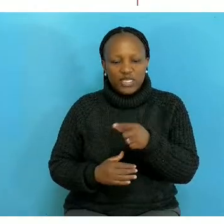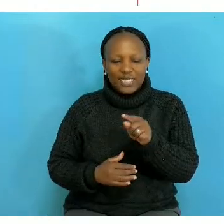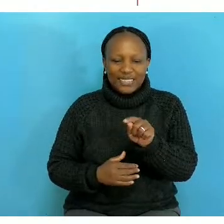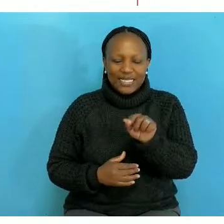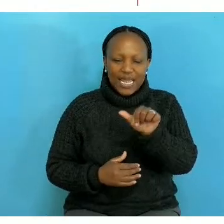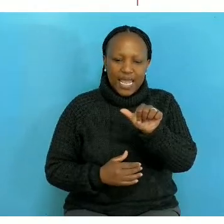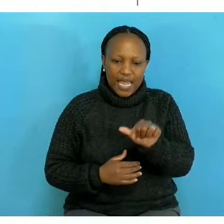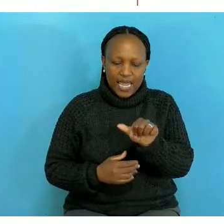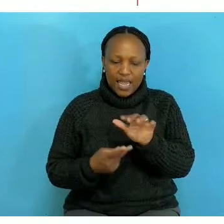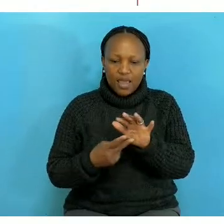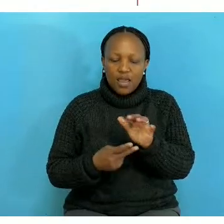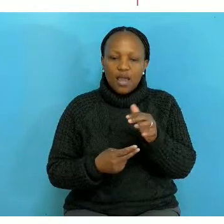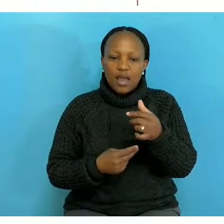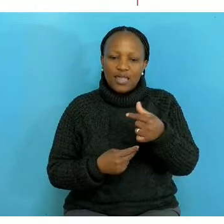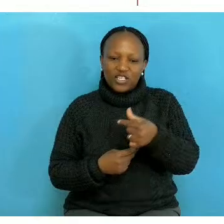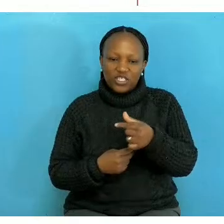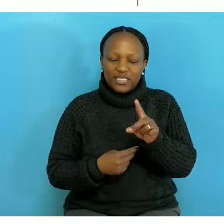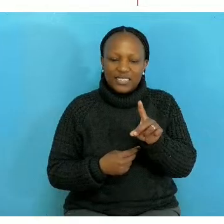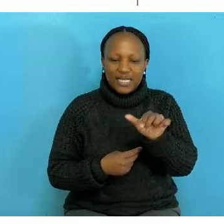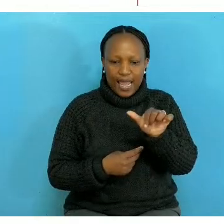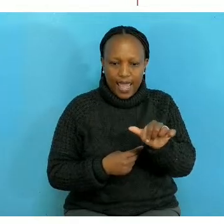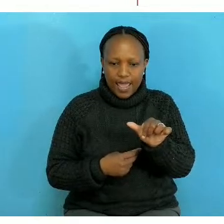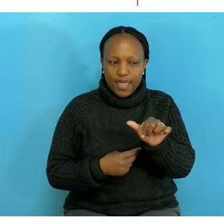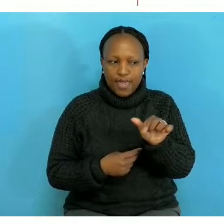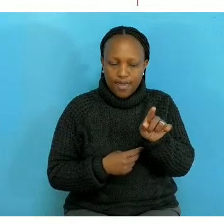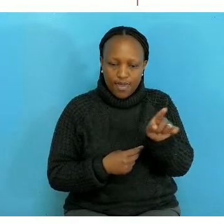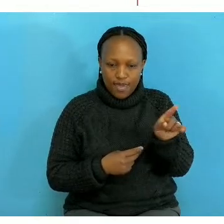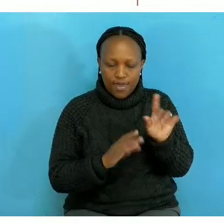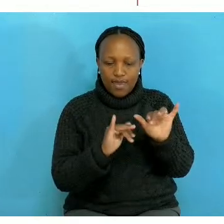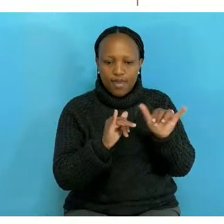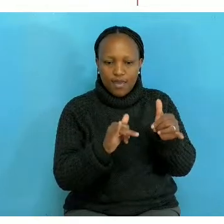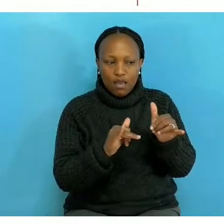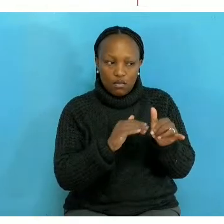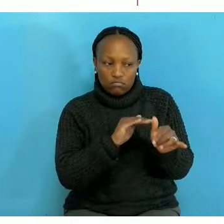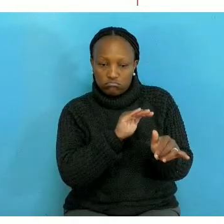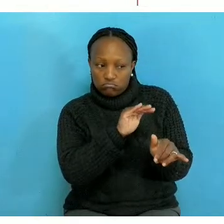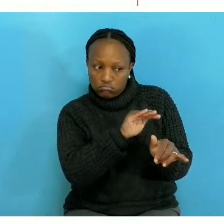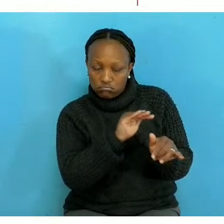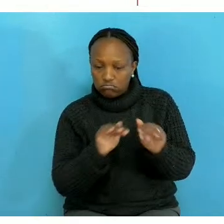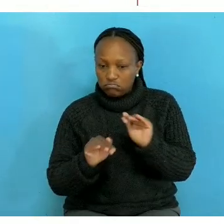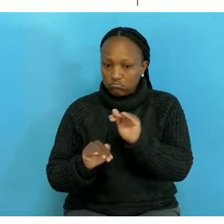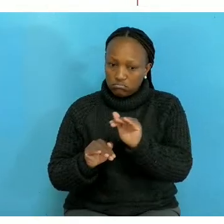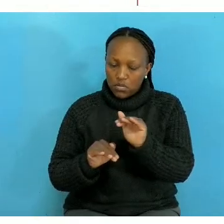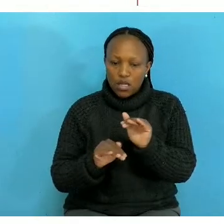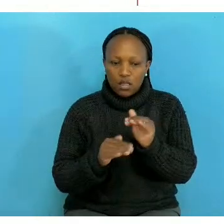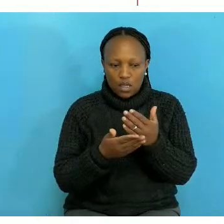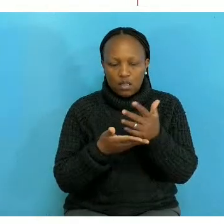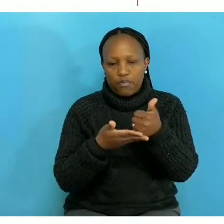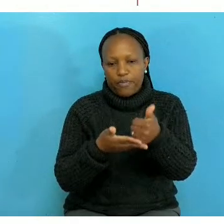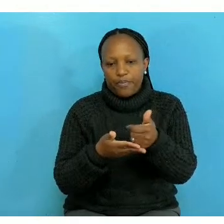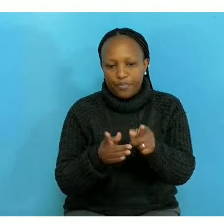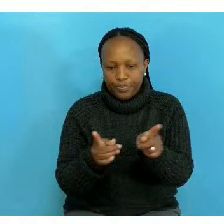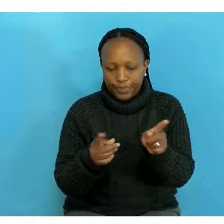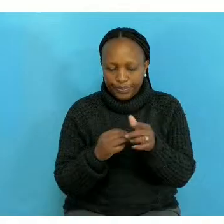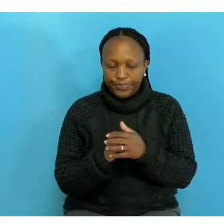and other DED entities so that we can also help to support them.